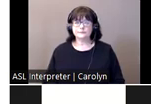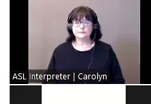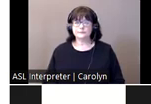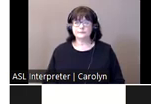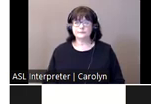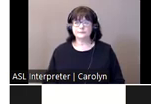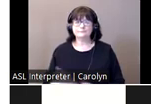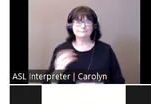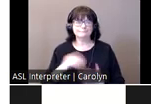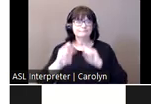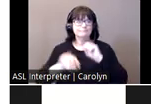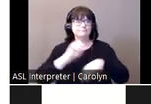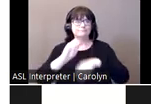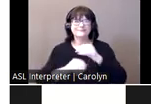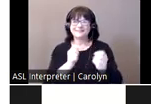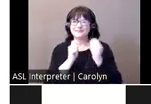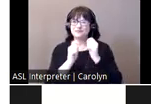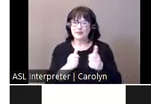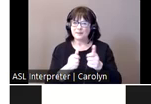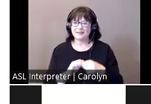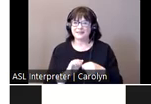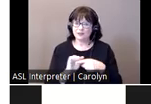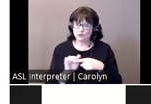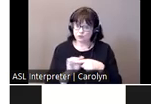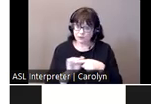Again, rapid training, competency-based.